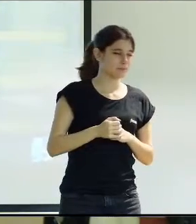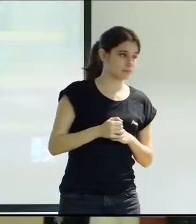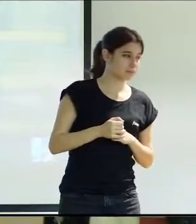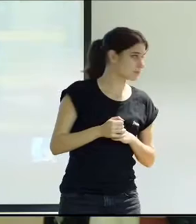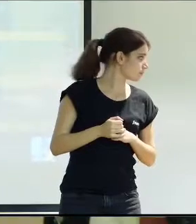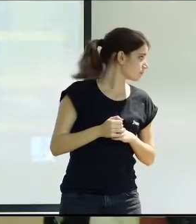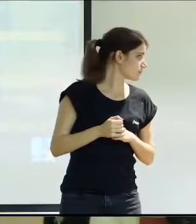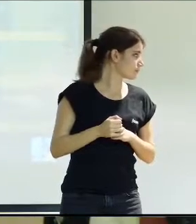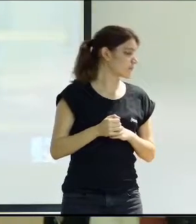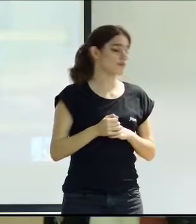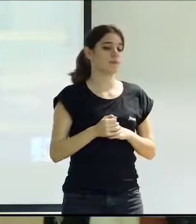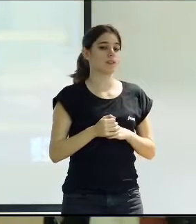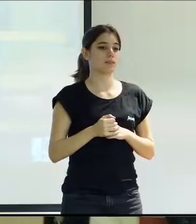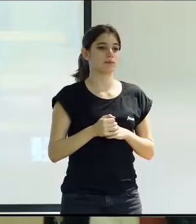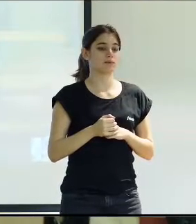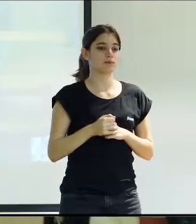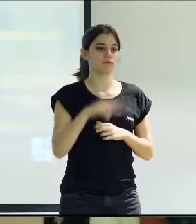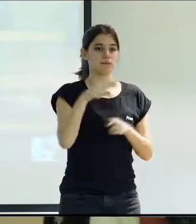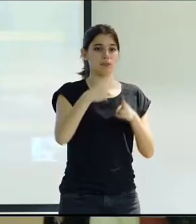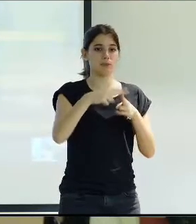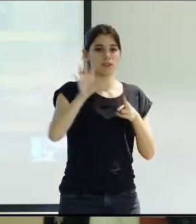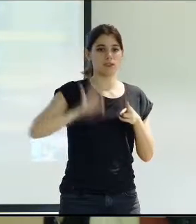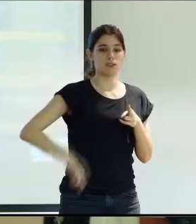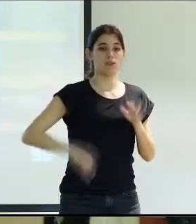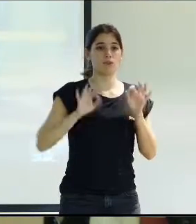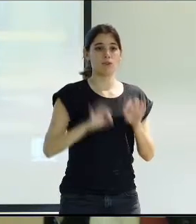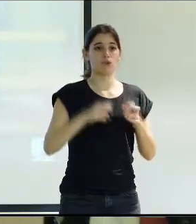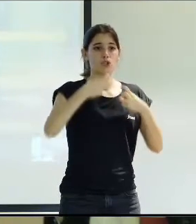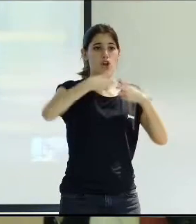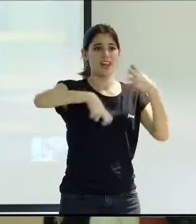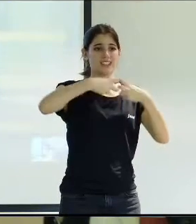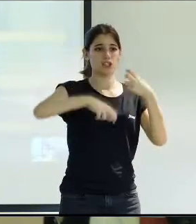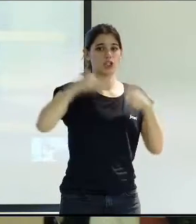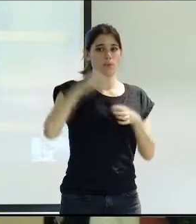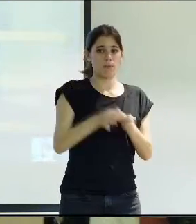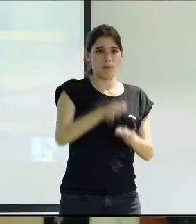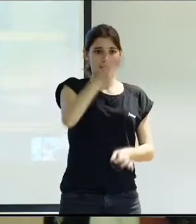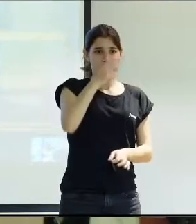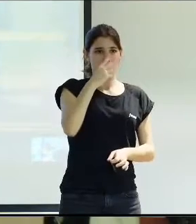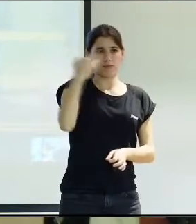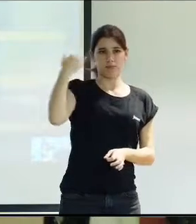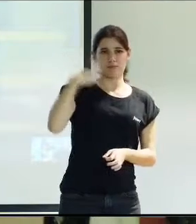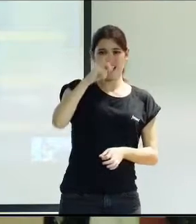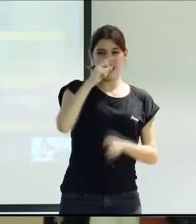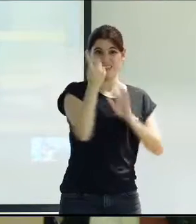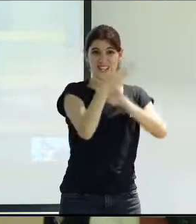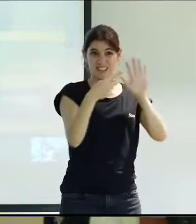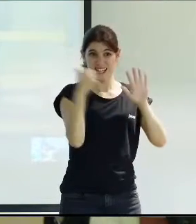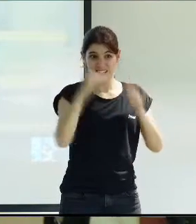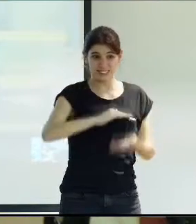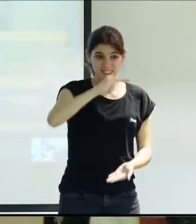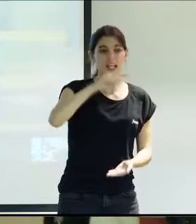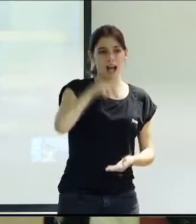and has a degree in journalism and education as well. Since 1973, he's had a